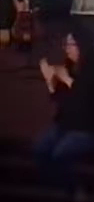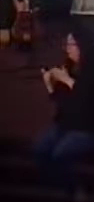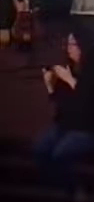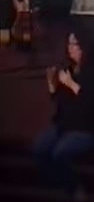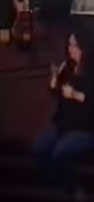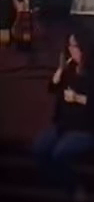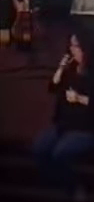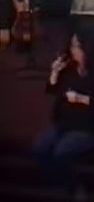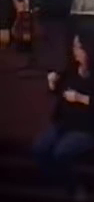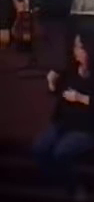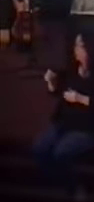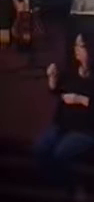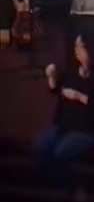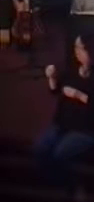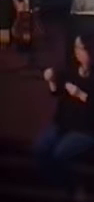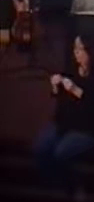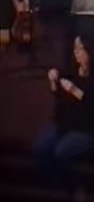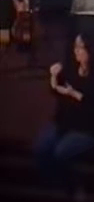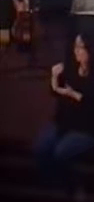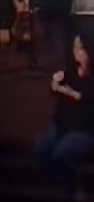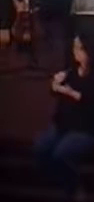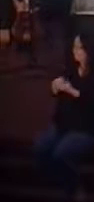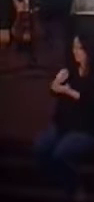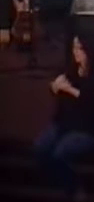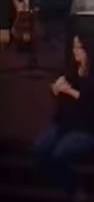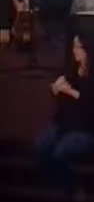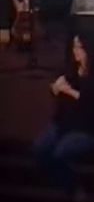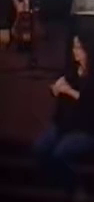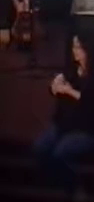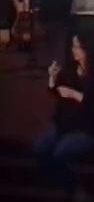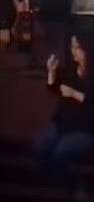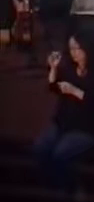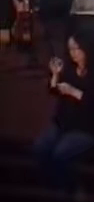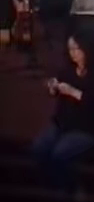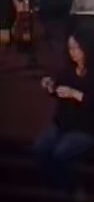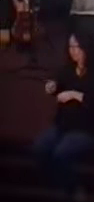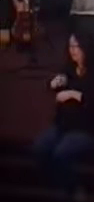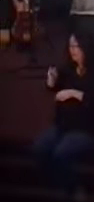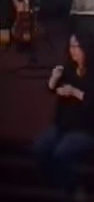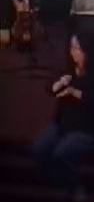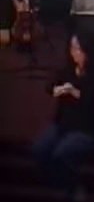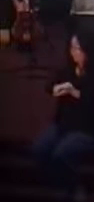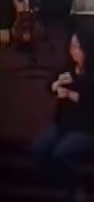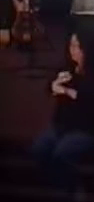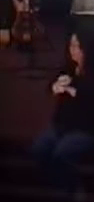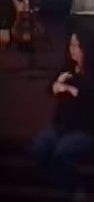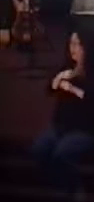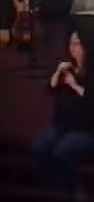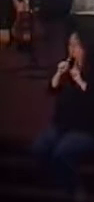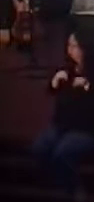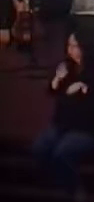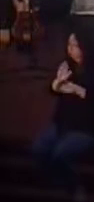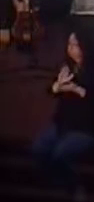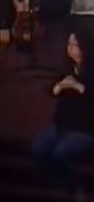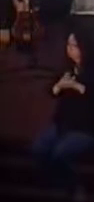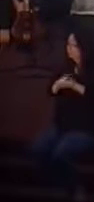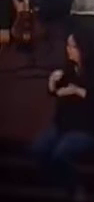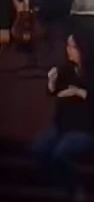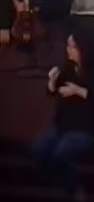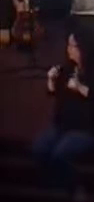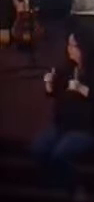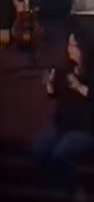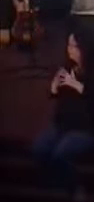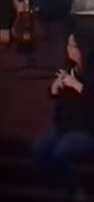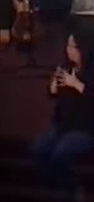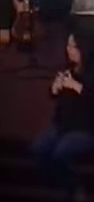get extra income for our family, so she decided to do traveling medical work. And so I went to school as a high schooler. I played